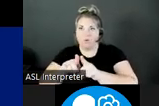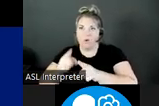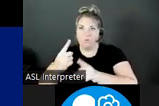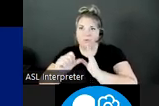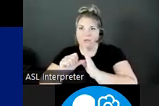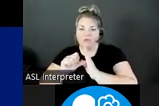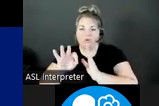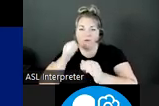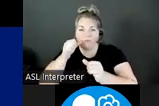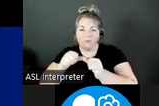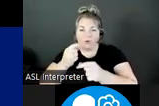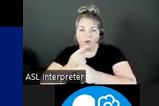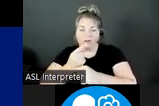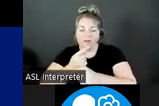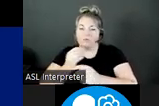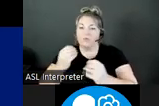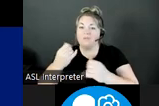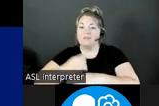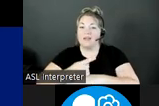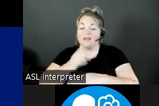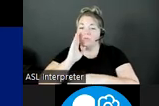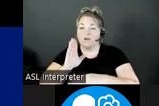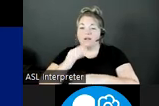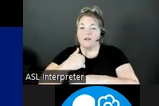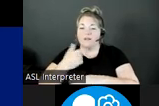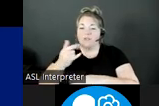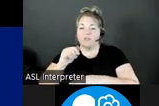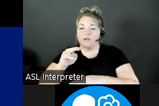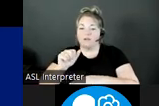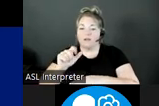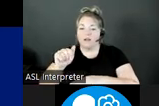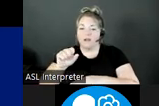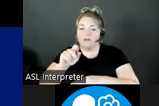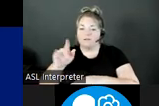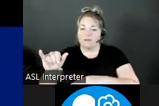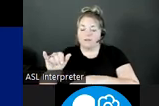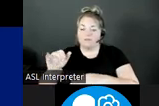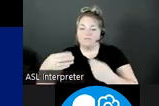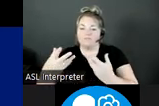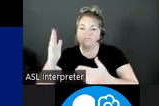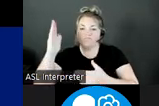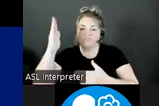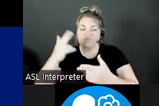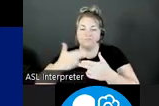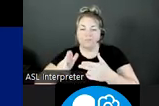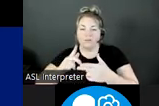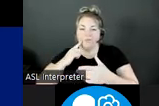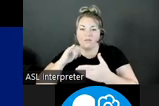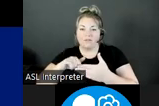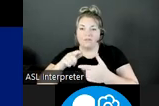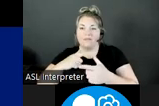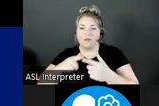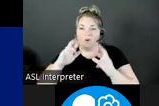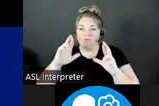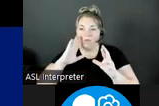correctly. So today we're going to have Gina Lasky give us a little presentation on this, and then hopefully